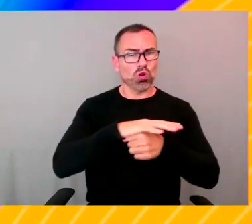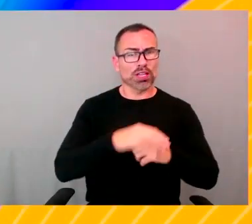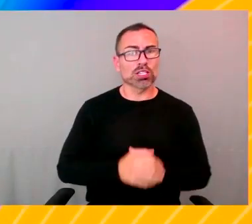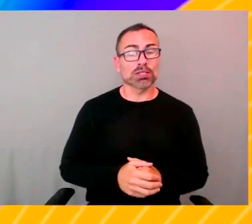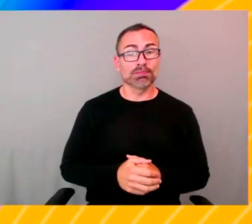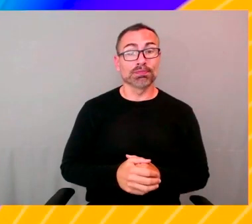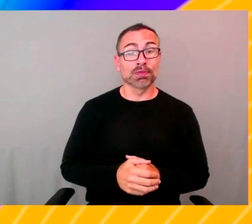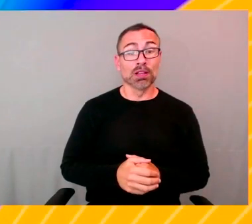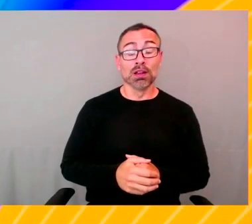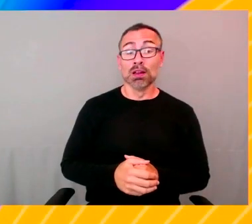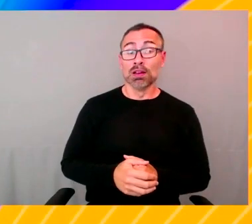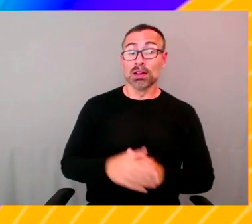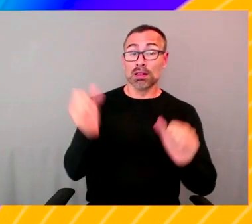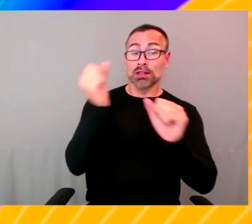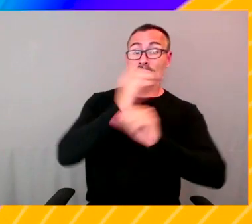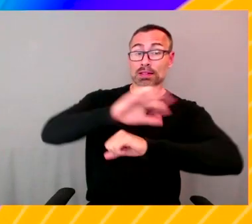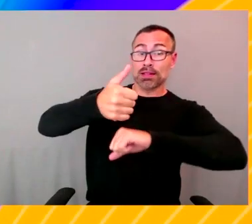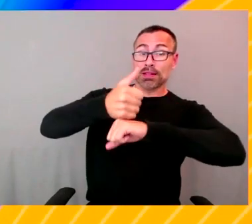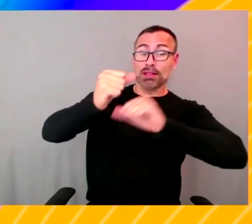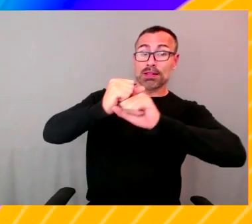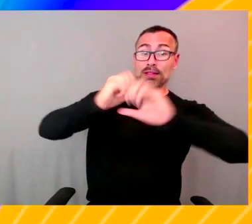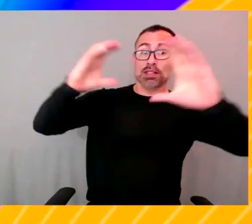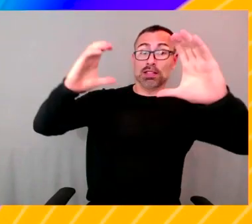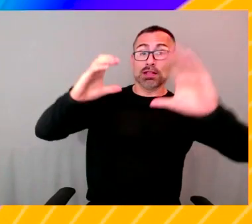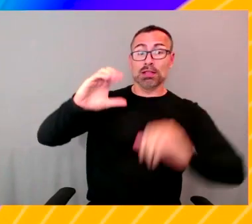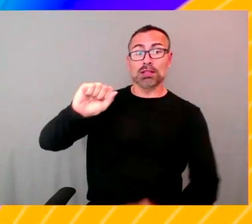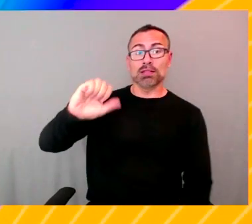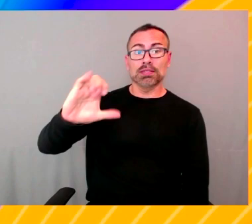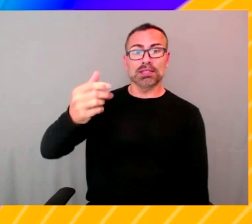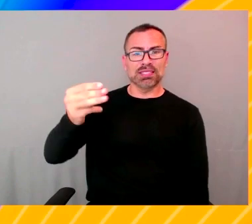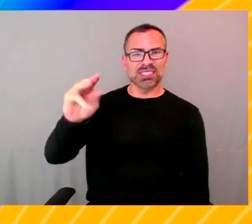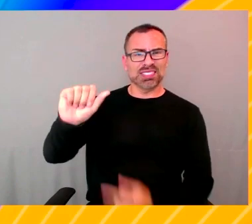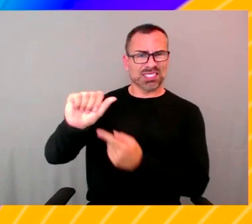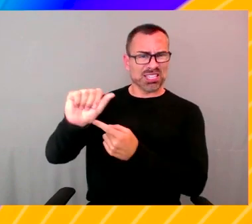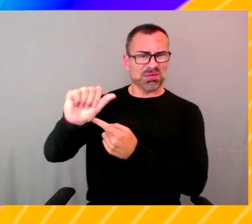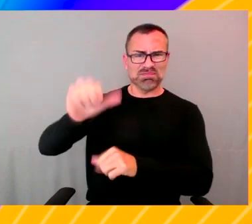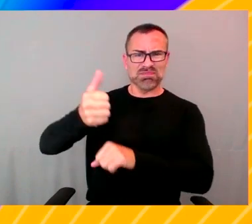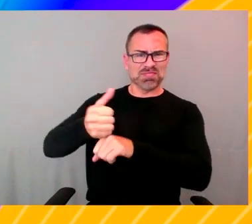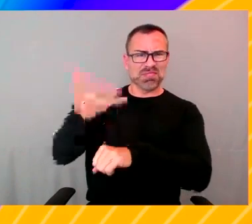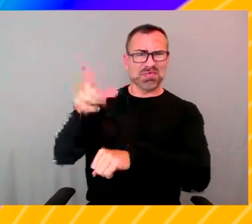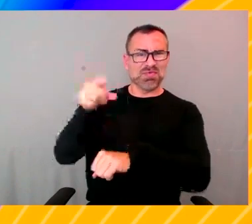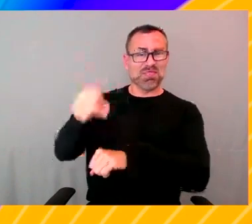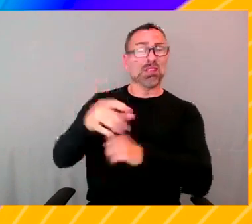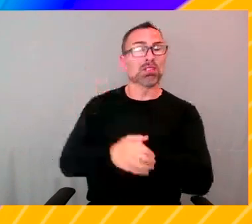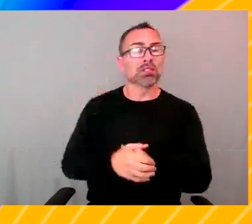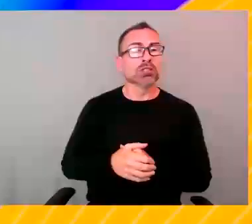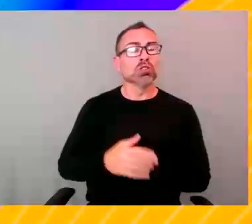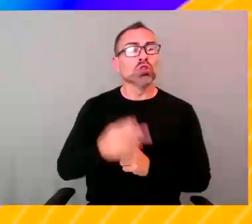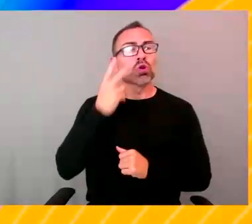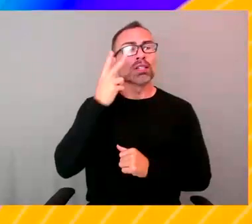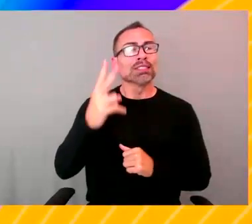And that's visible here at the bottom of the screen. Now,